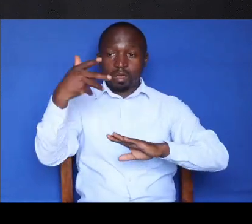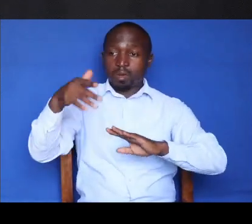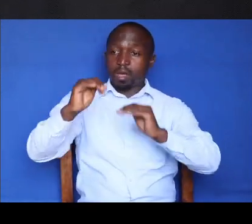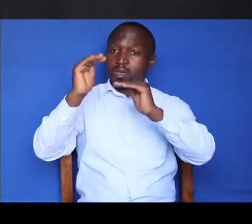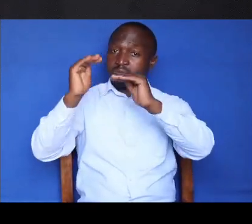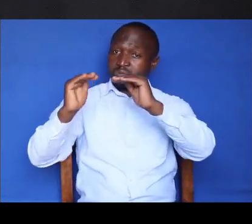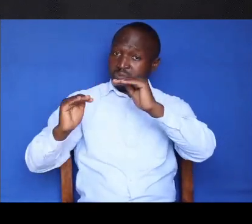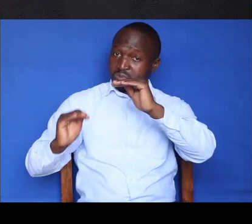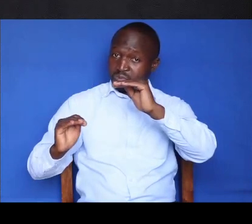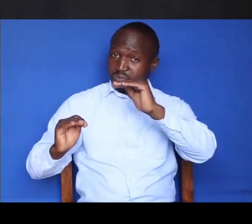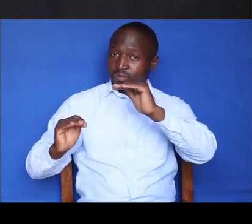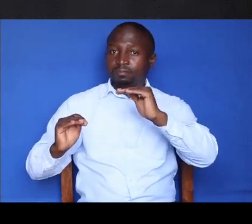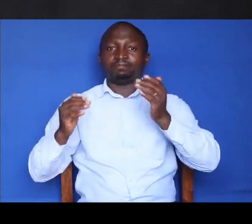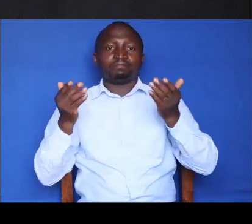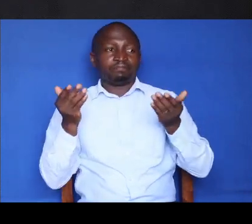in the oceanic basin